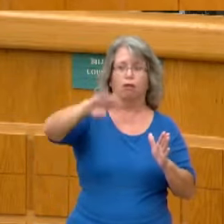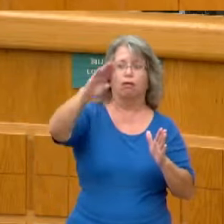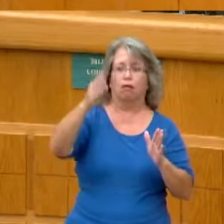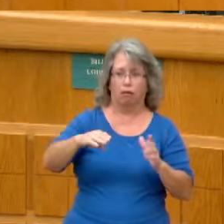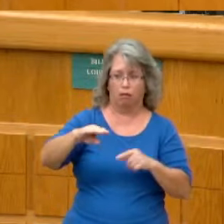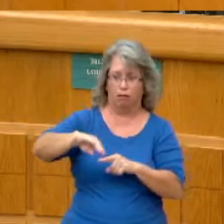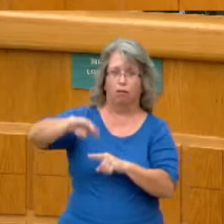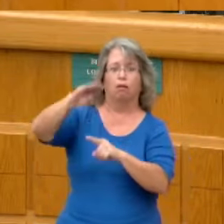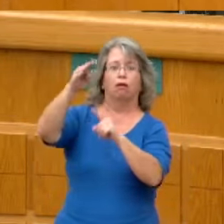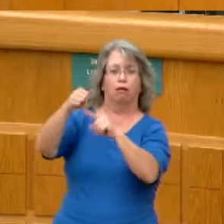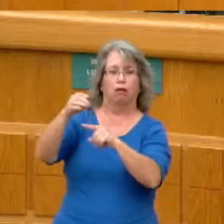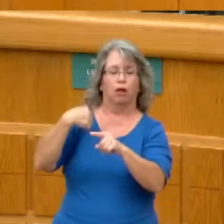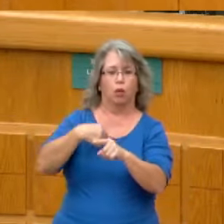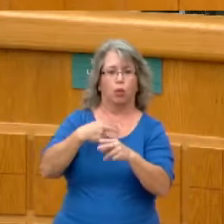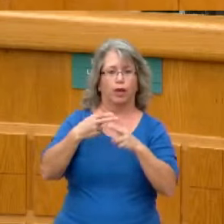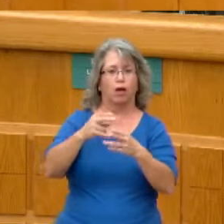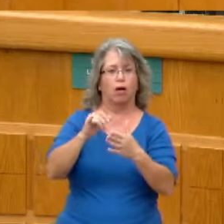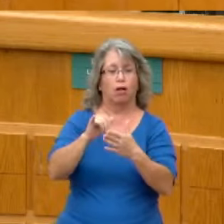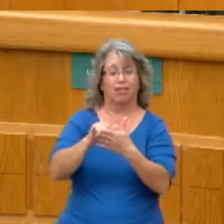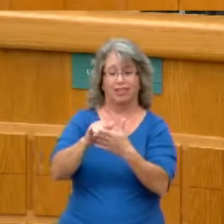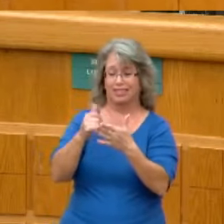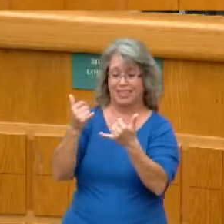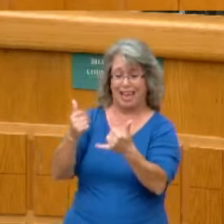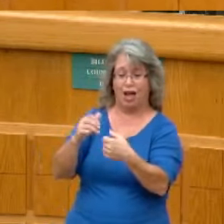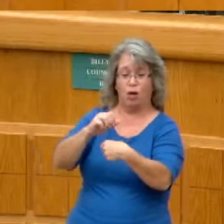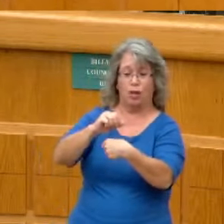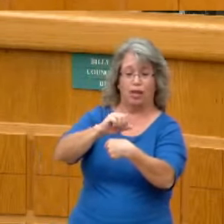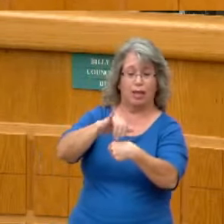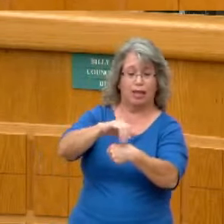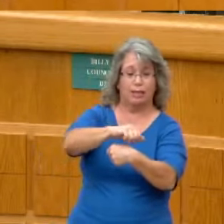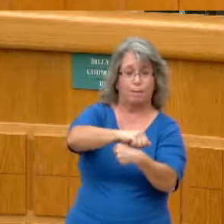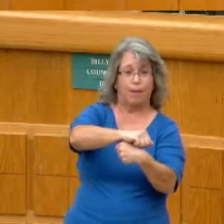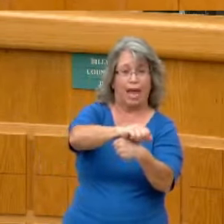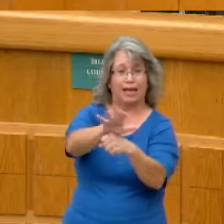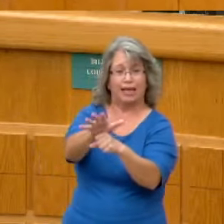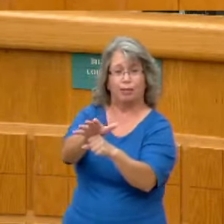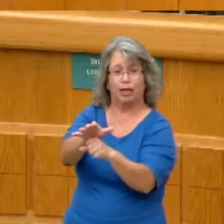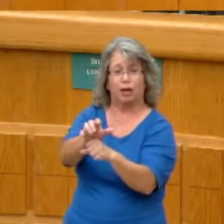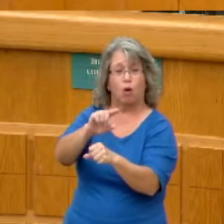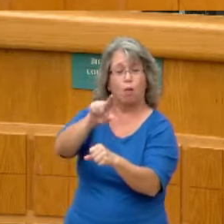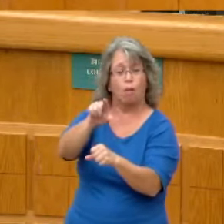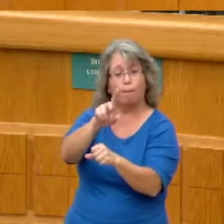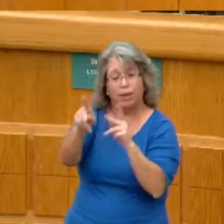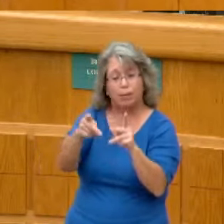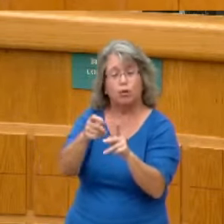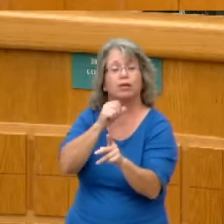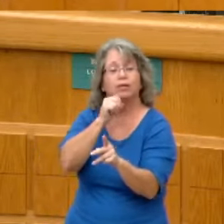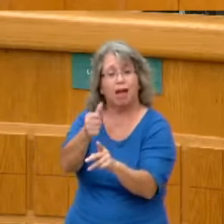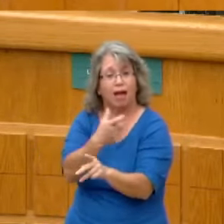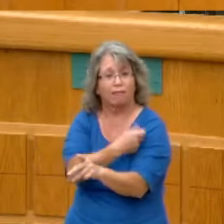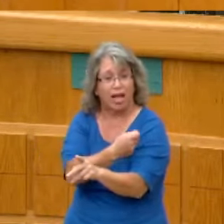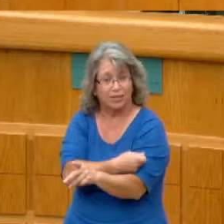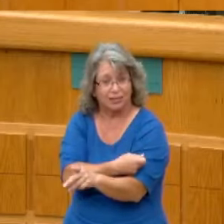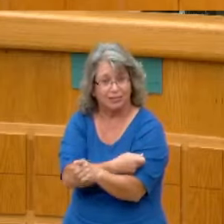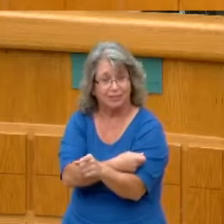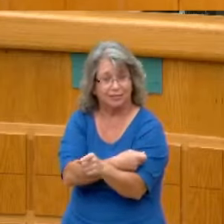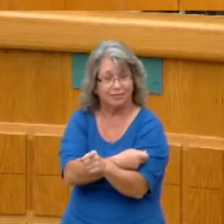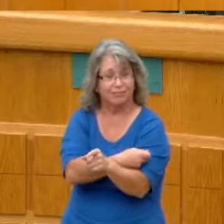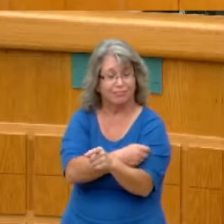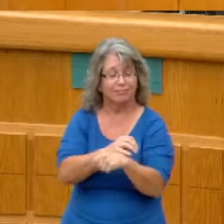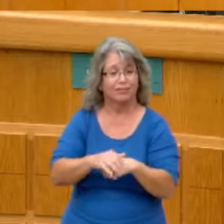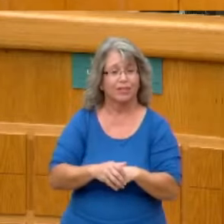to it as a pandemic of the unvaccinated. So Continue to stay safe. Follow